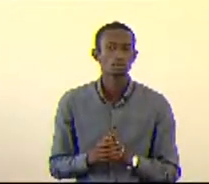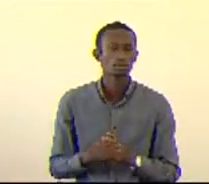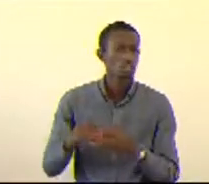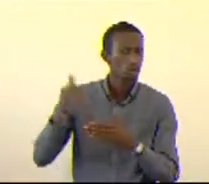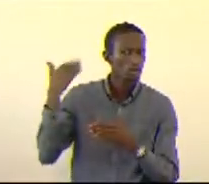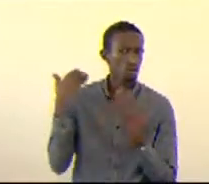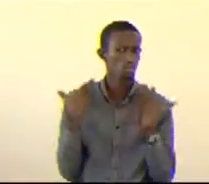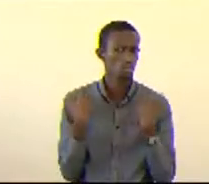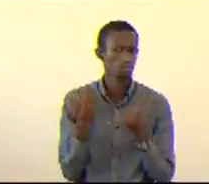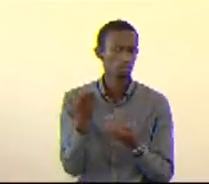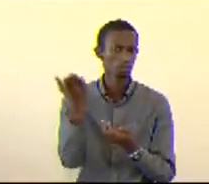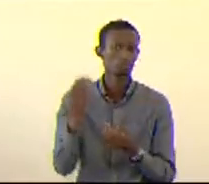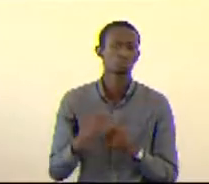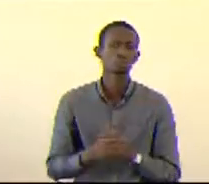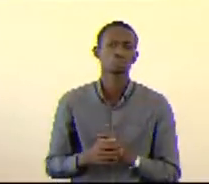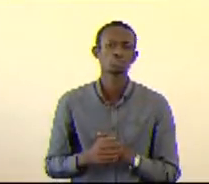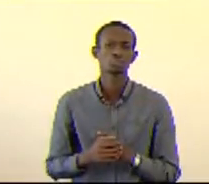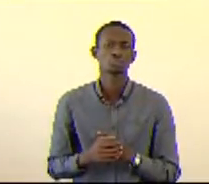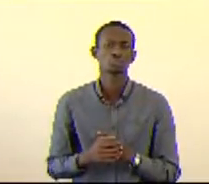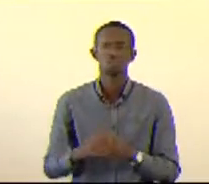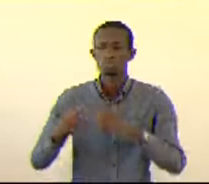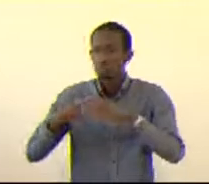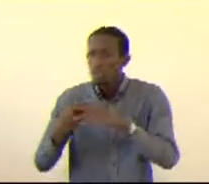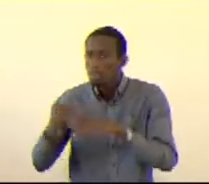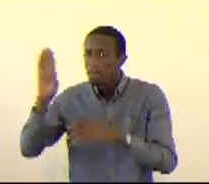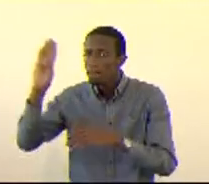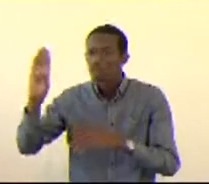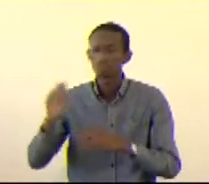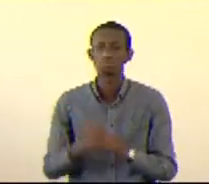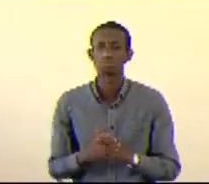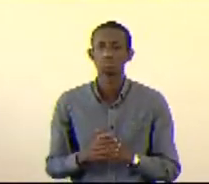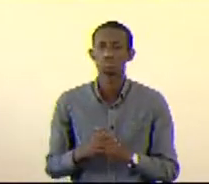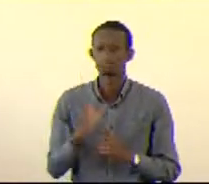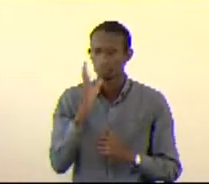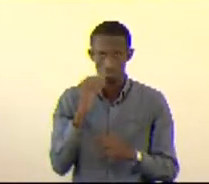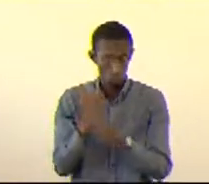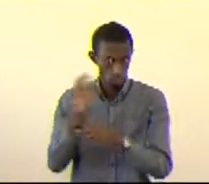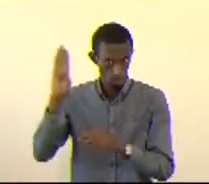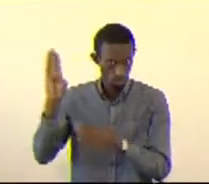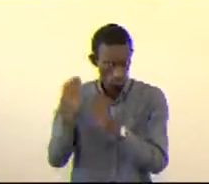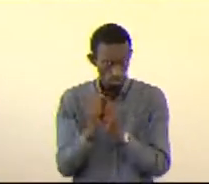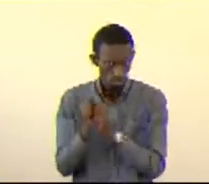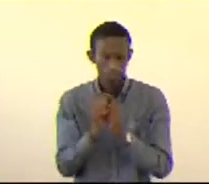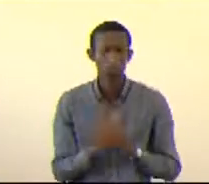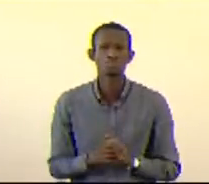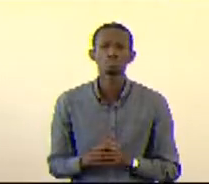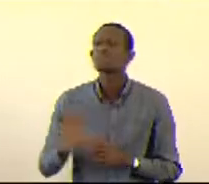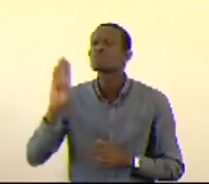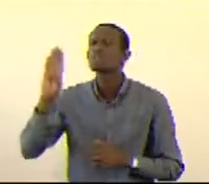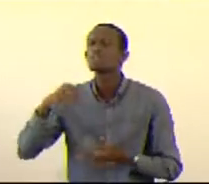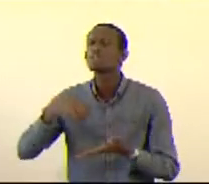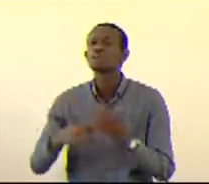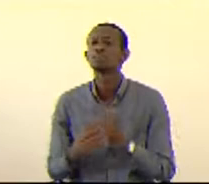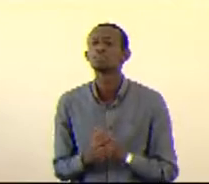And as I said, I'm going to begin with part B. So let's read part B together. Part B says,